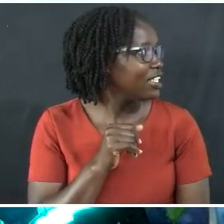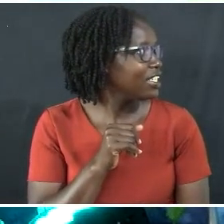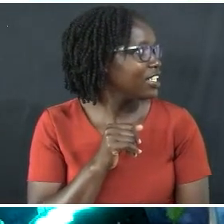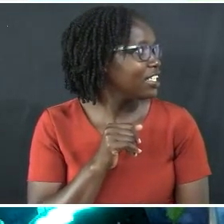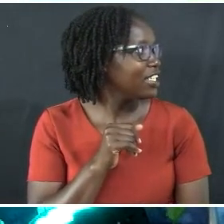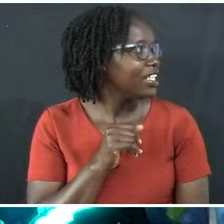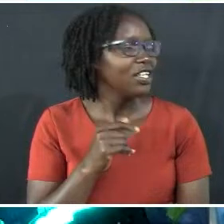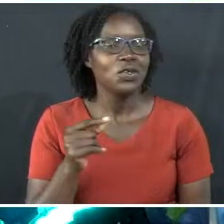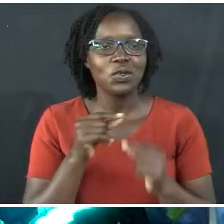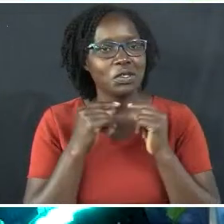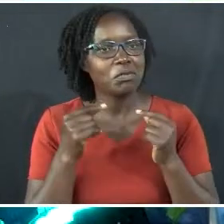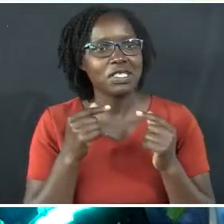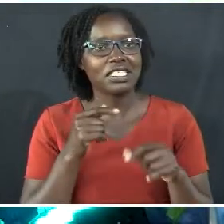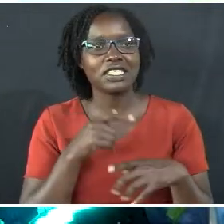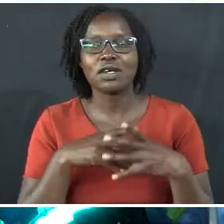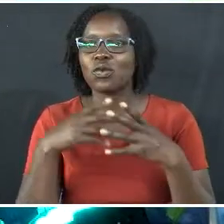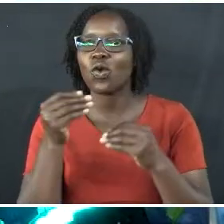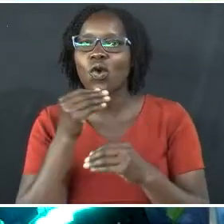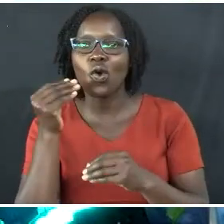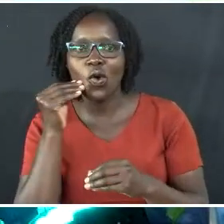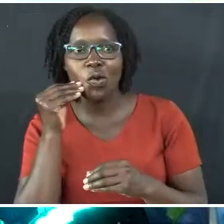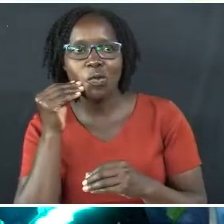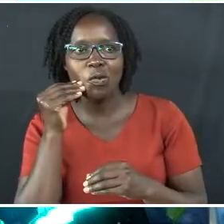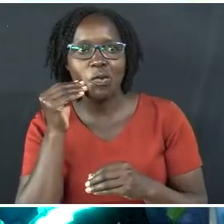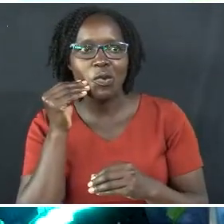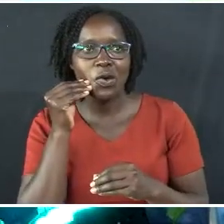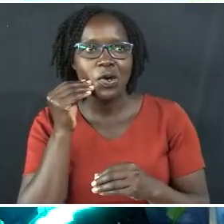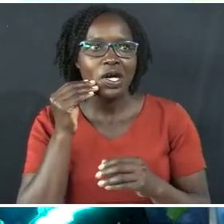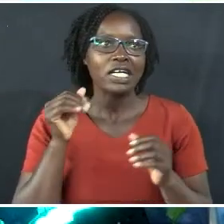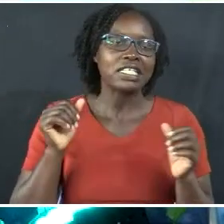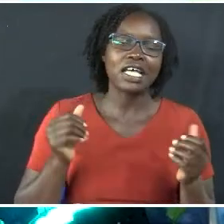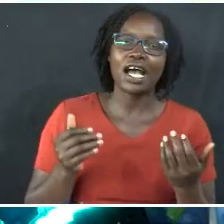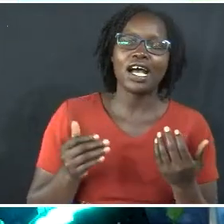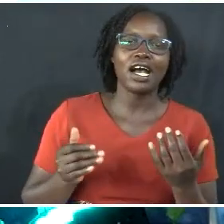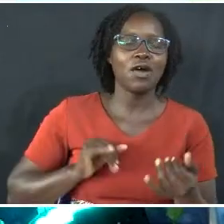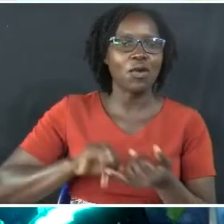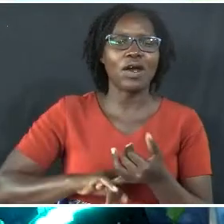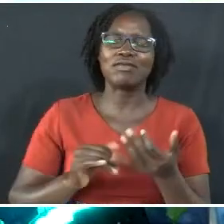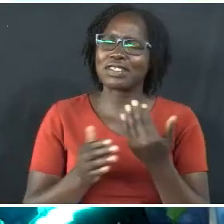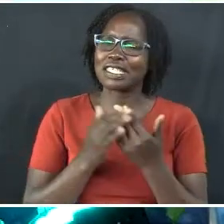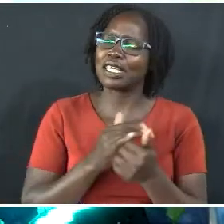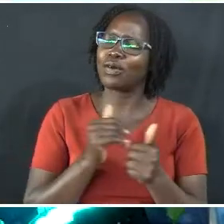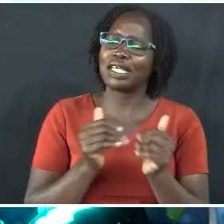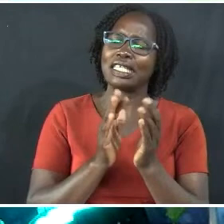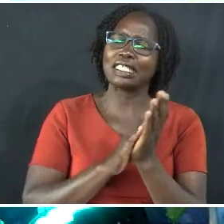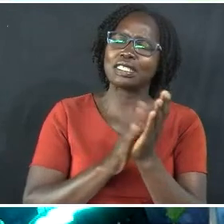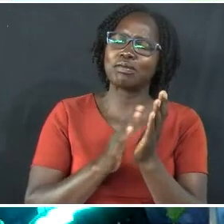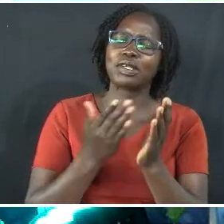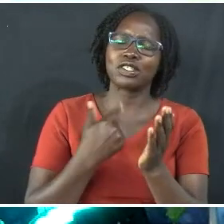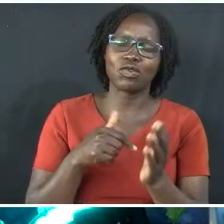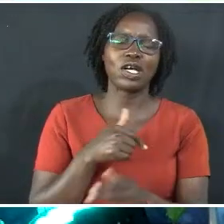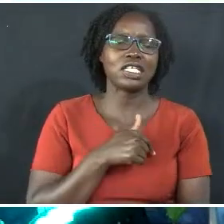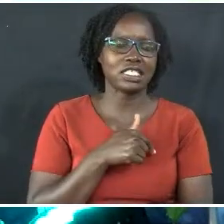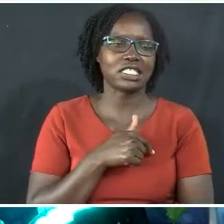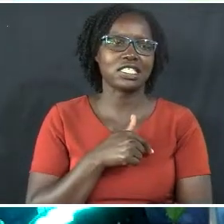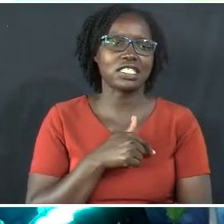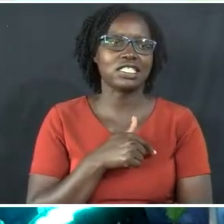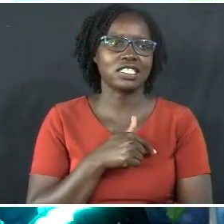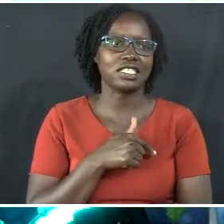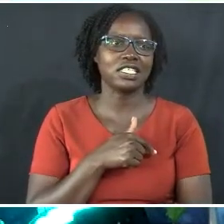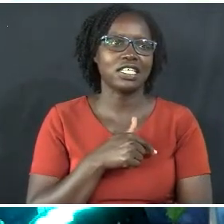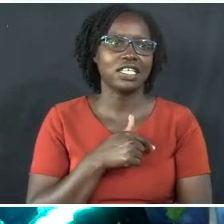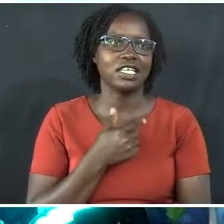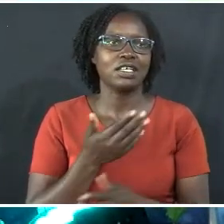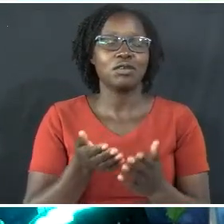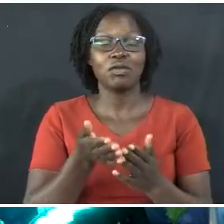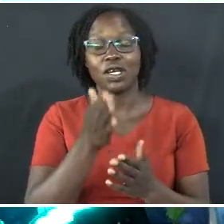You know, we are pastors. When we get home, the shepherdess takes care of us. She prays for us. May